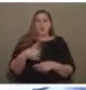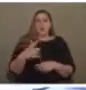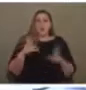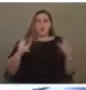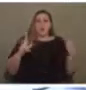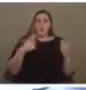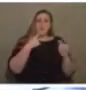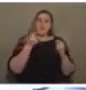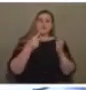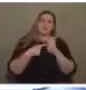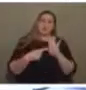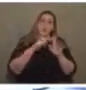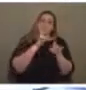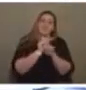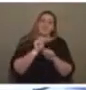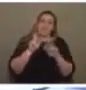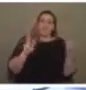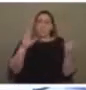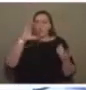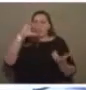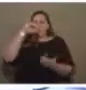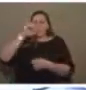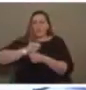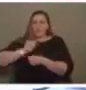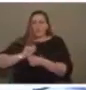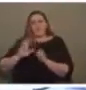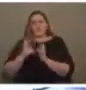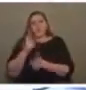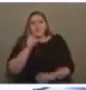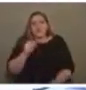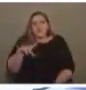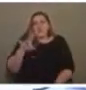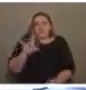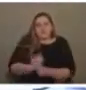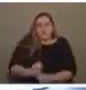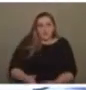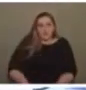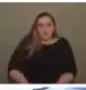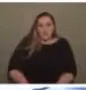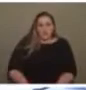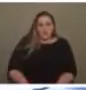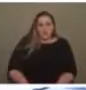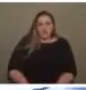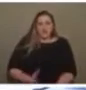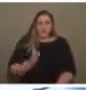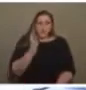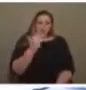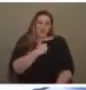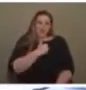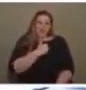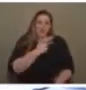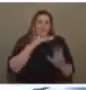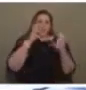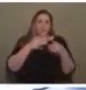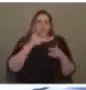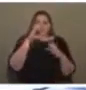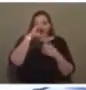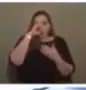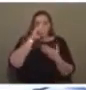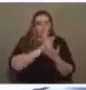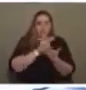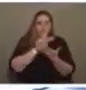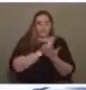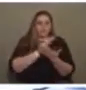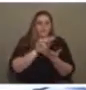I mean, what it shows is, again, that the people are looking for work. They're just not finding it. And you can have a person look for 1 week,